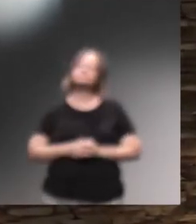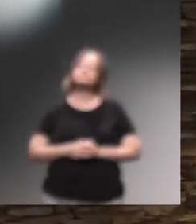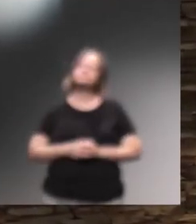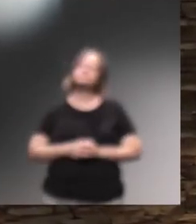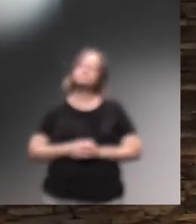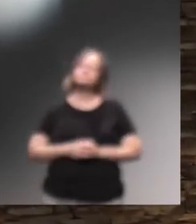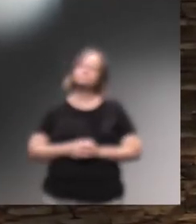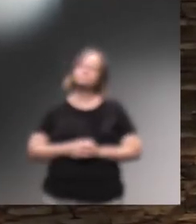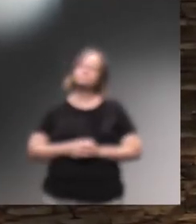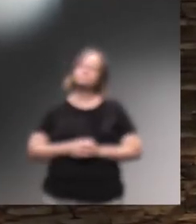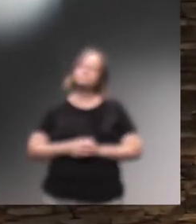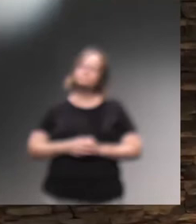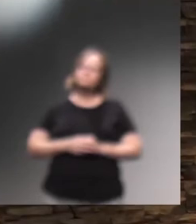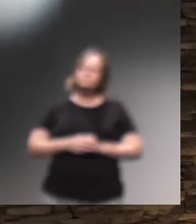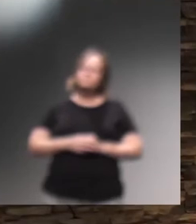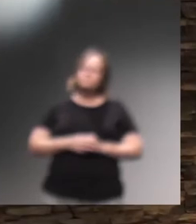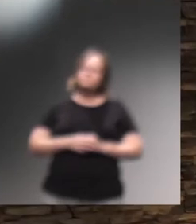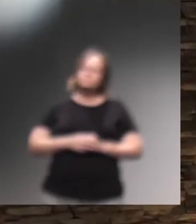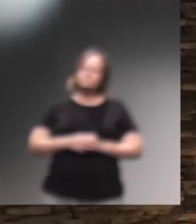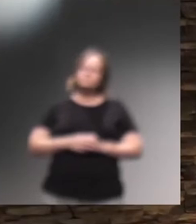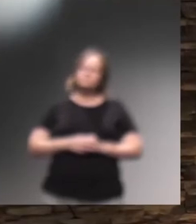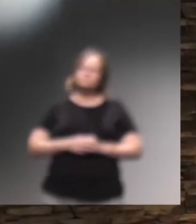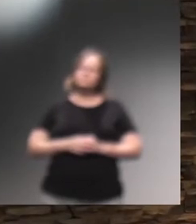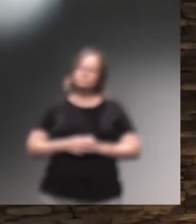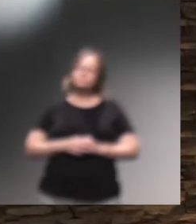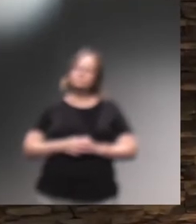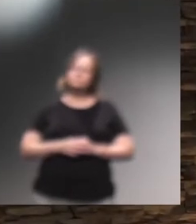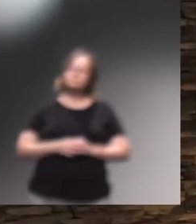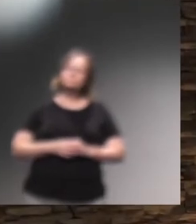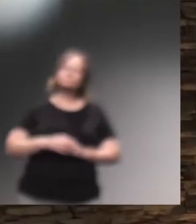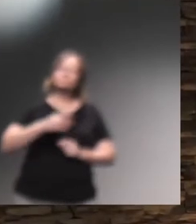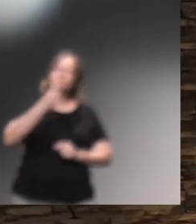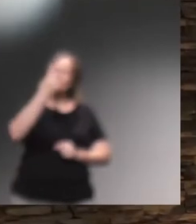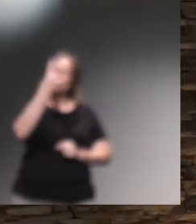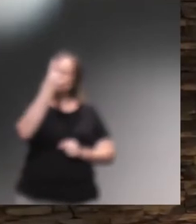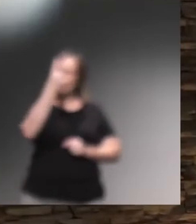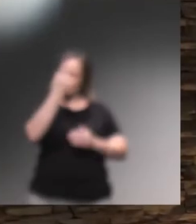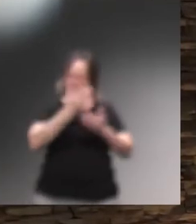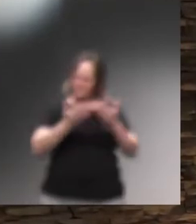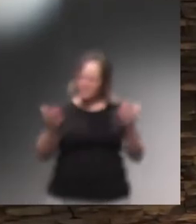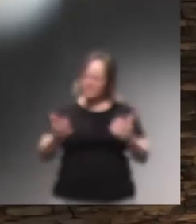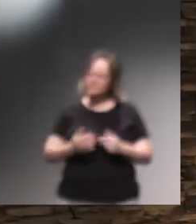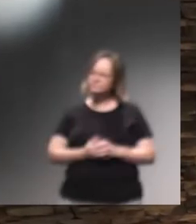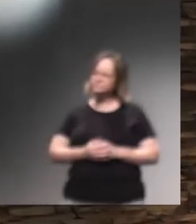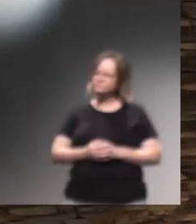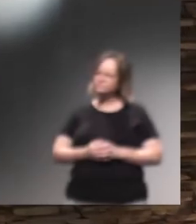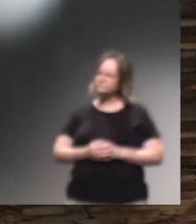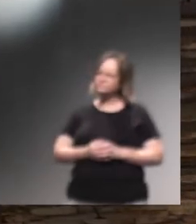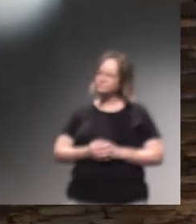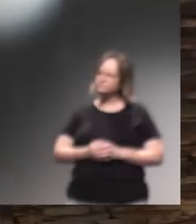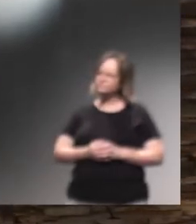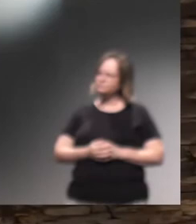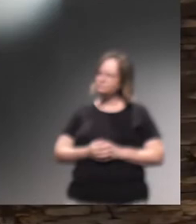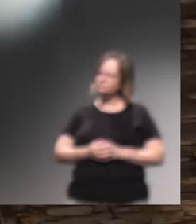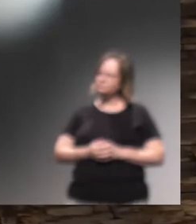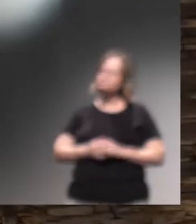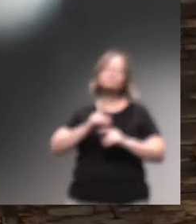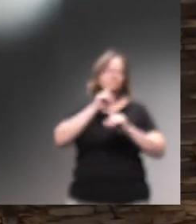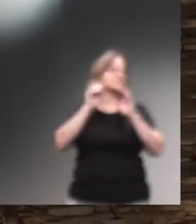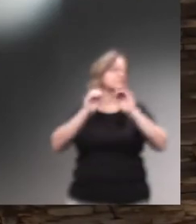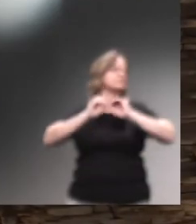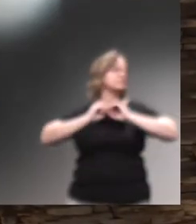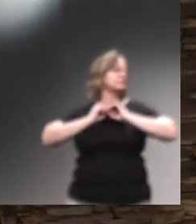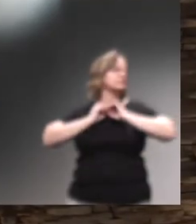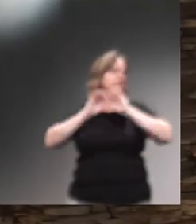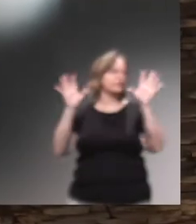one of the things that was really clear was that whenever there was a challenge